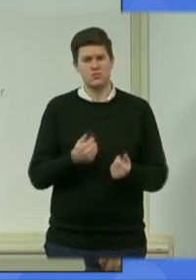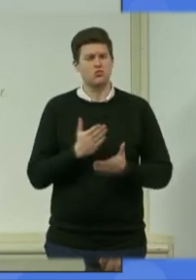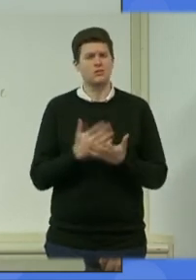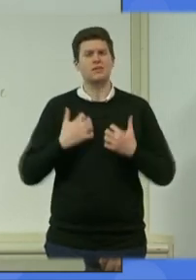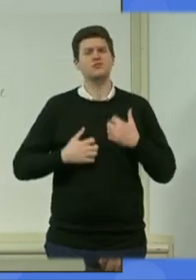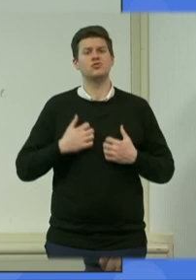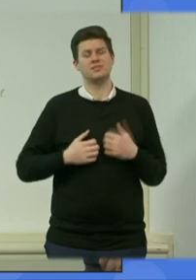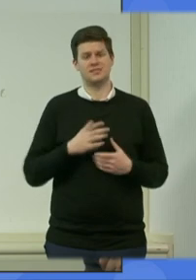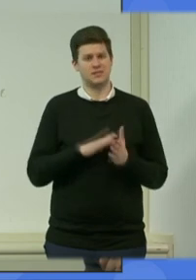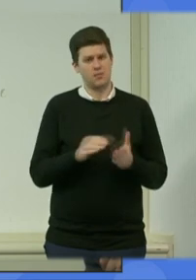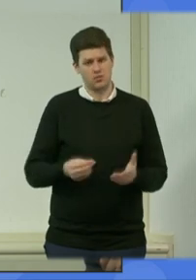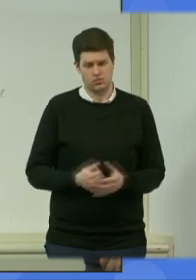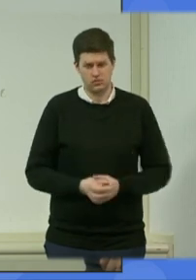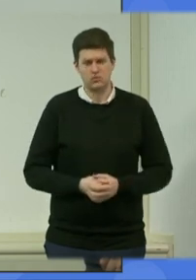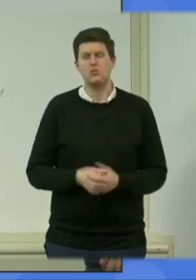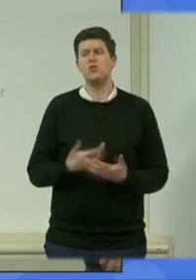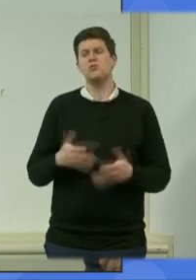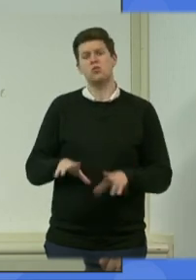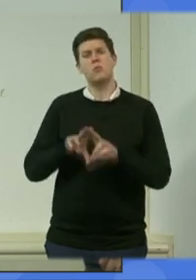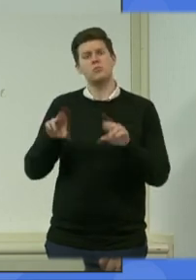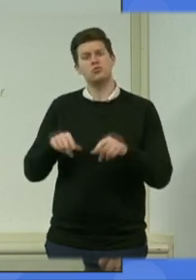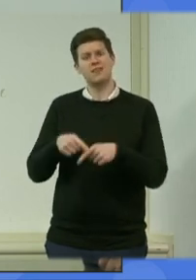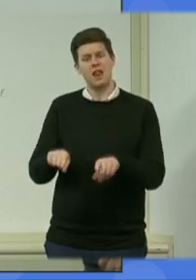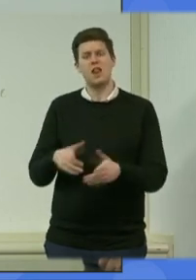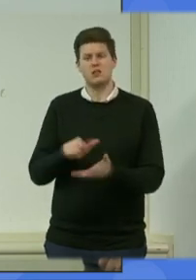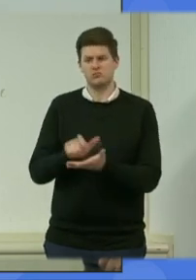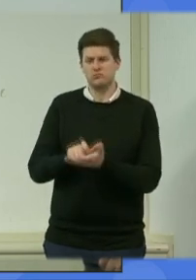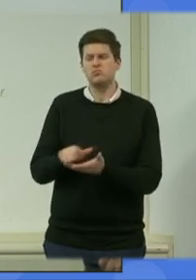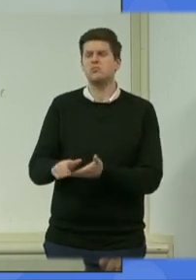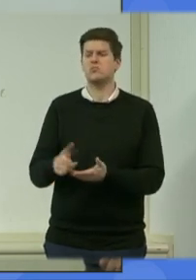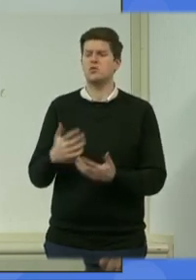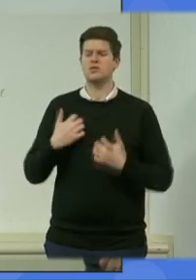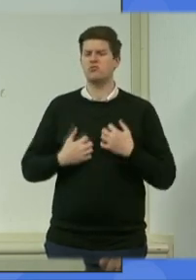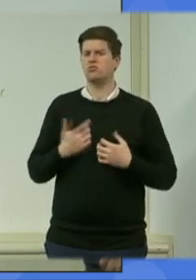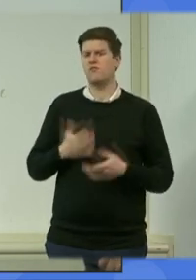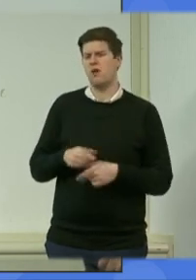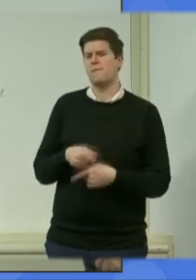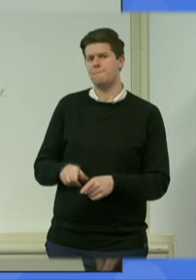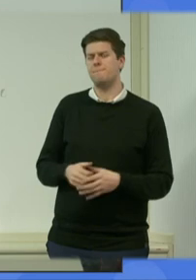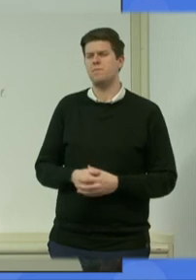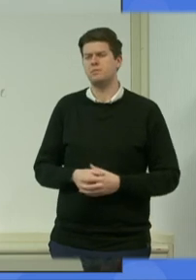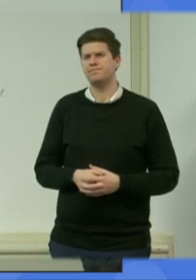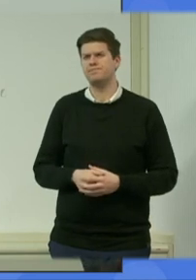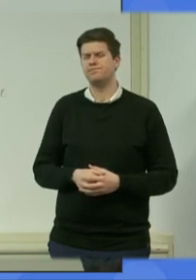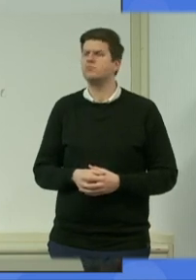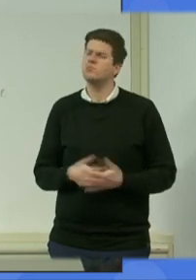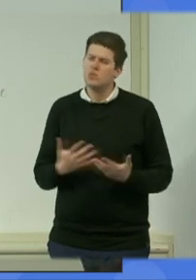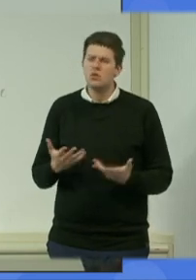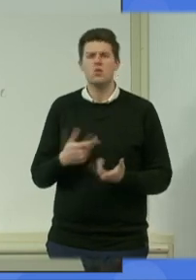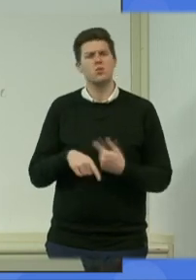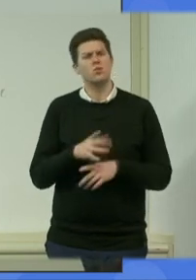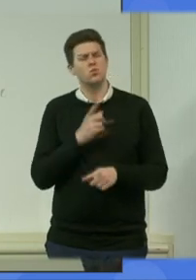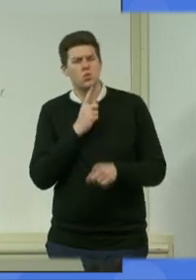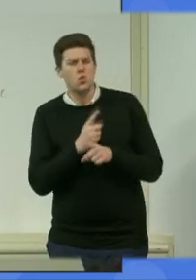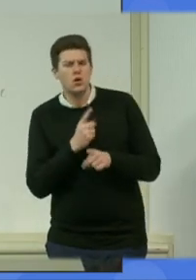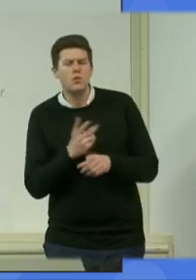come across quite a lot from retail, because we're often the people who are passing on indirect taxes. We were talking about,